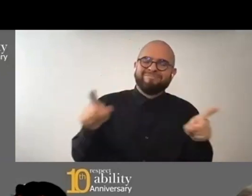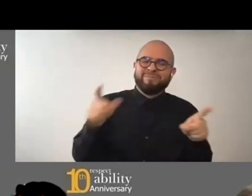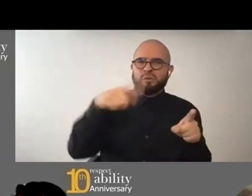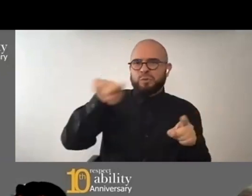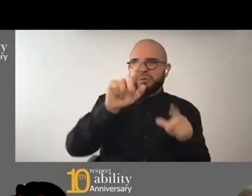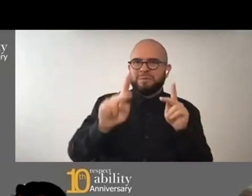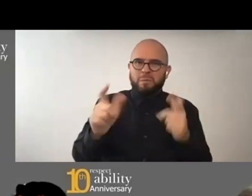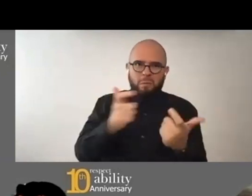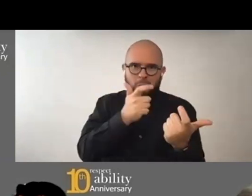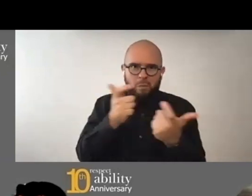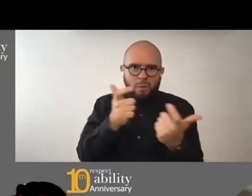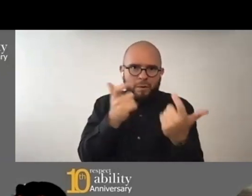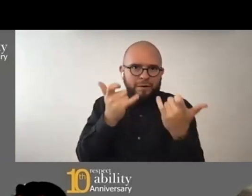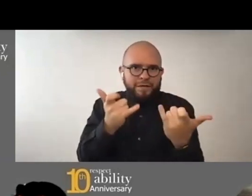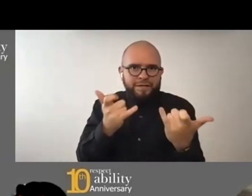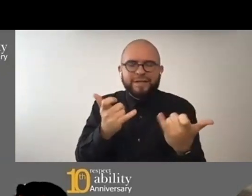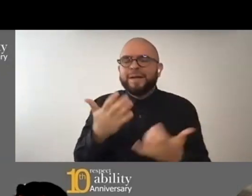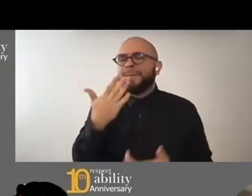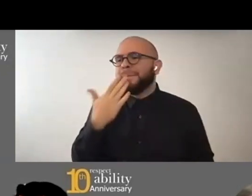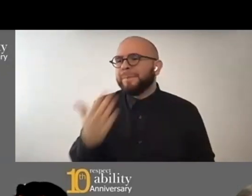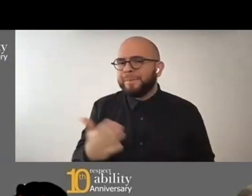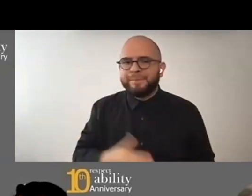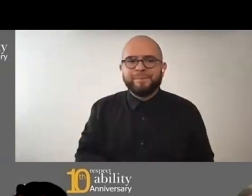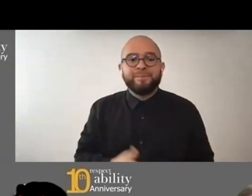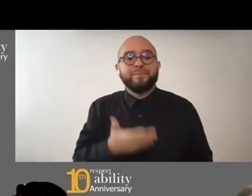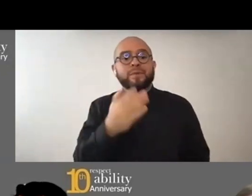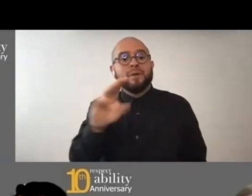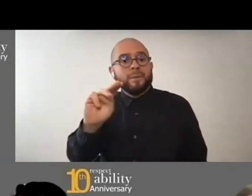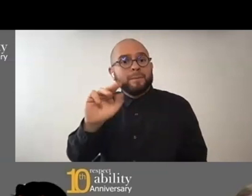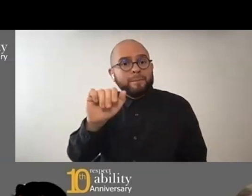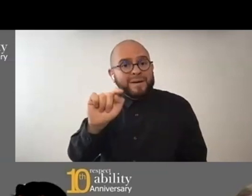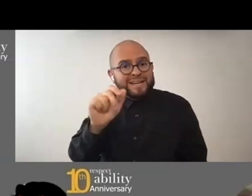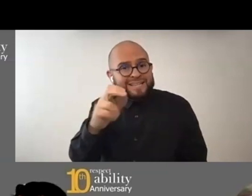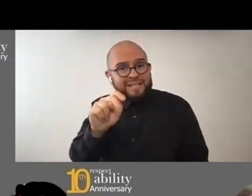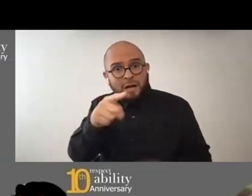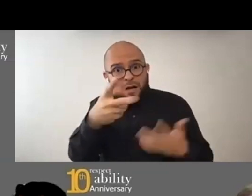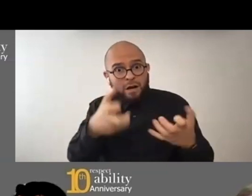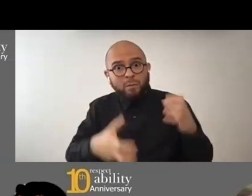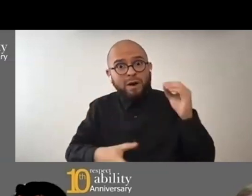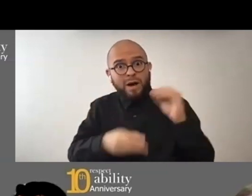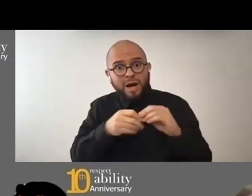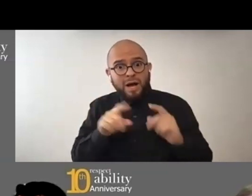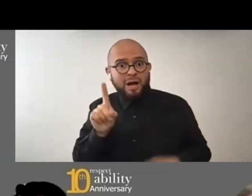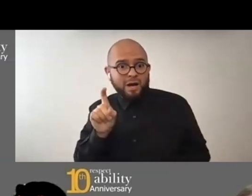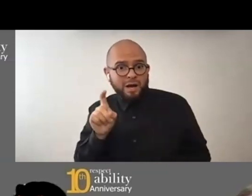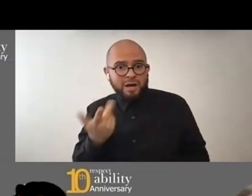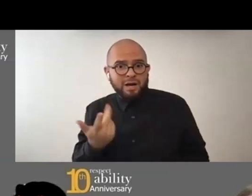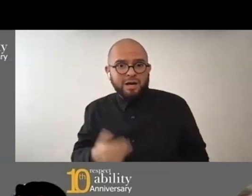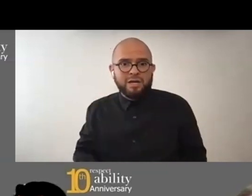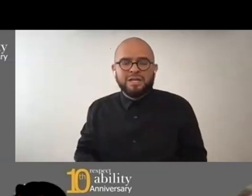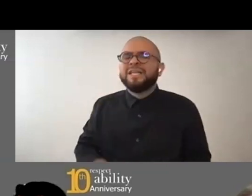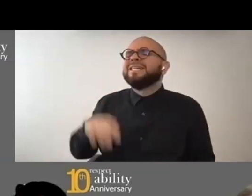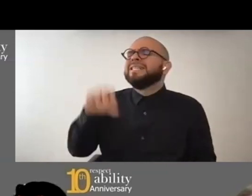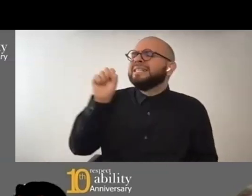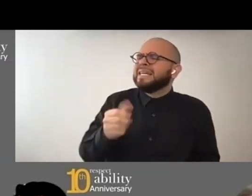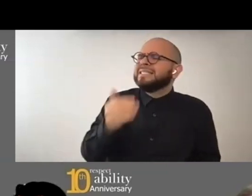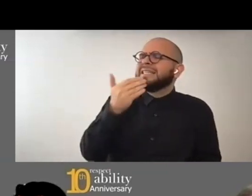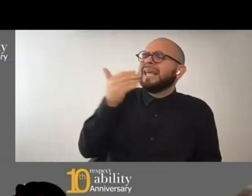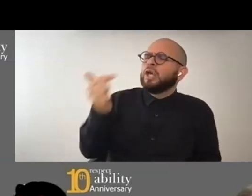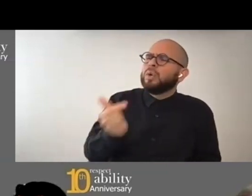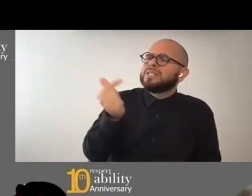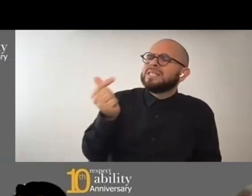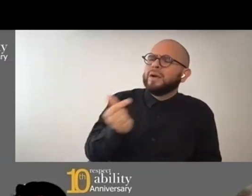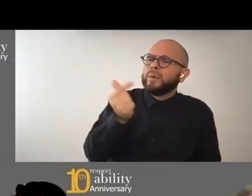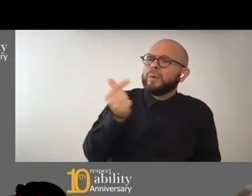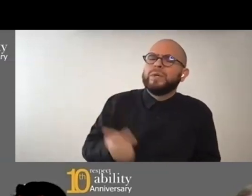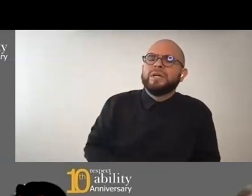the programming today as well. Matan, did you have additional things you wanted to add about that? I do. Thank you, Graciano. I think